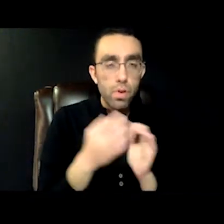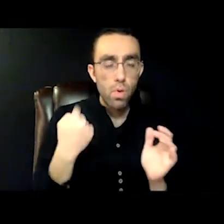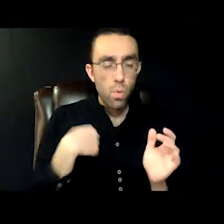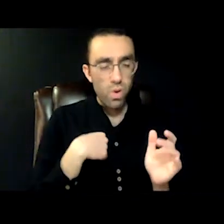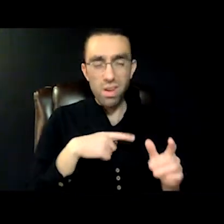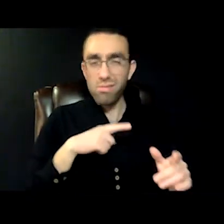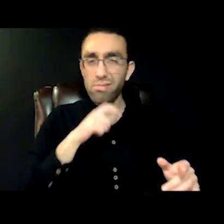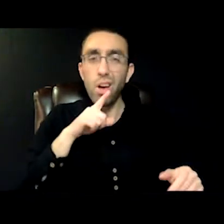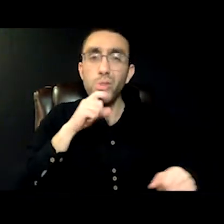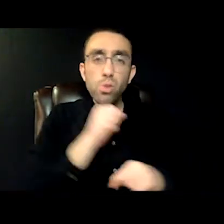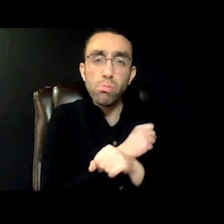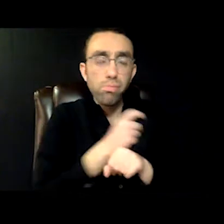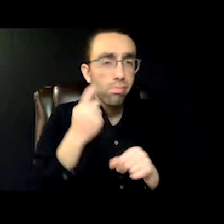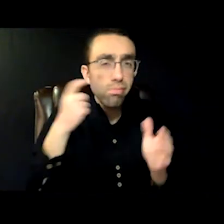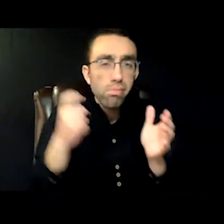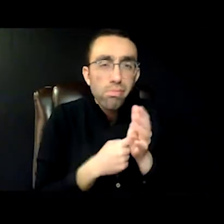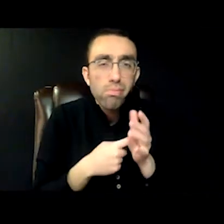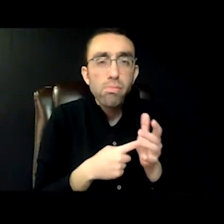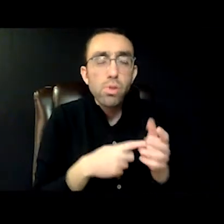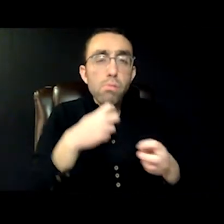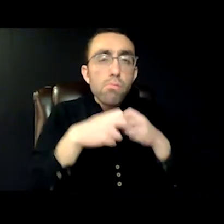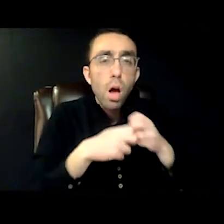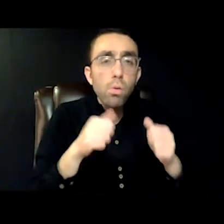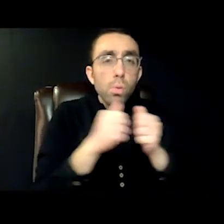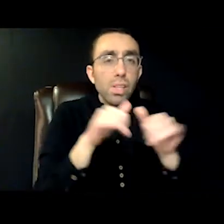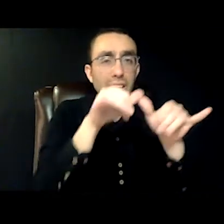when that's just not the truth.